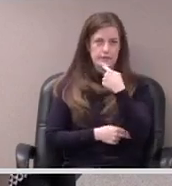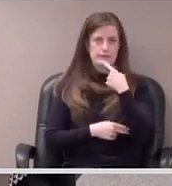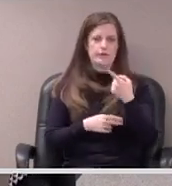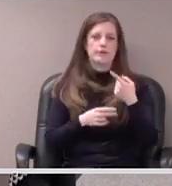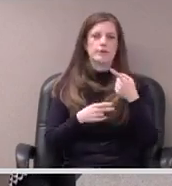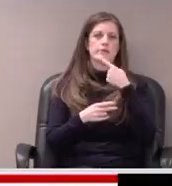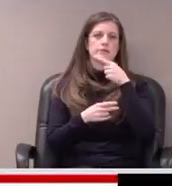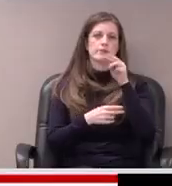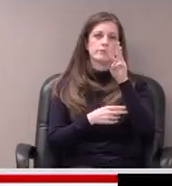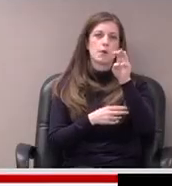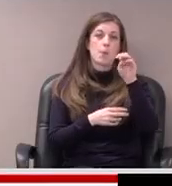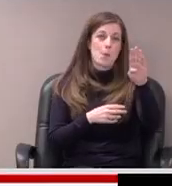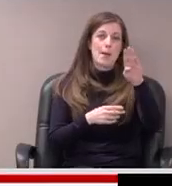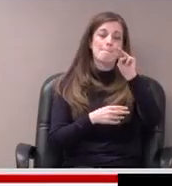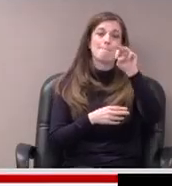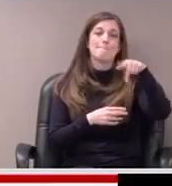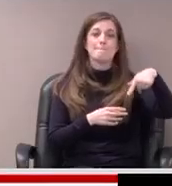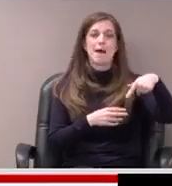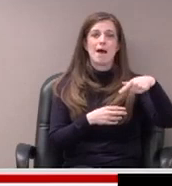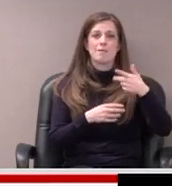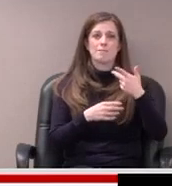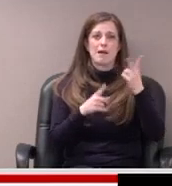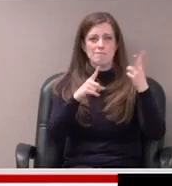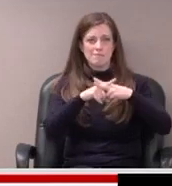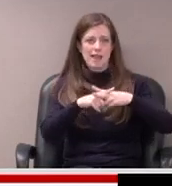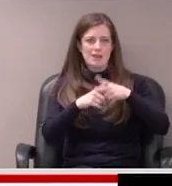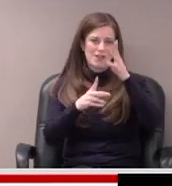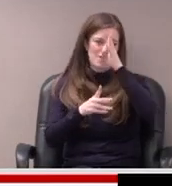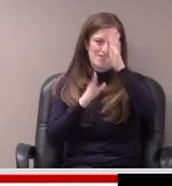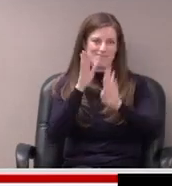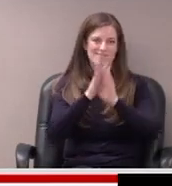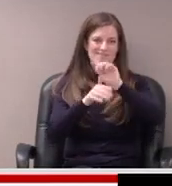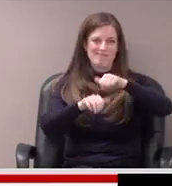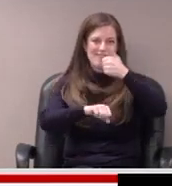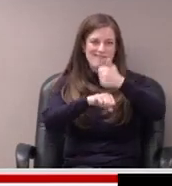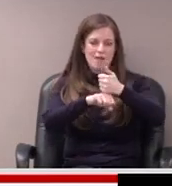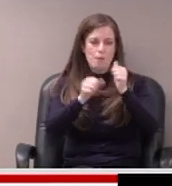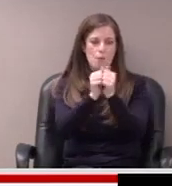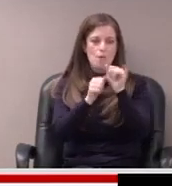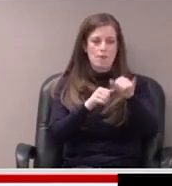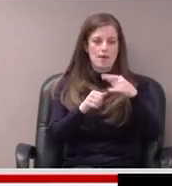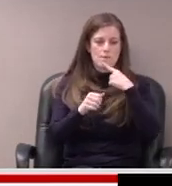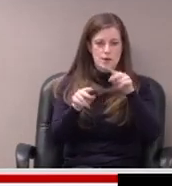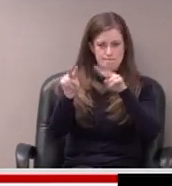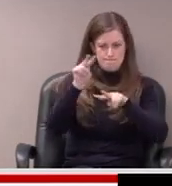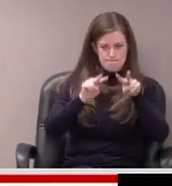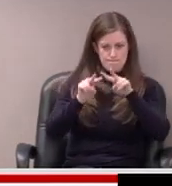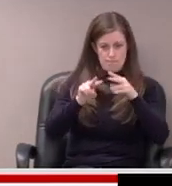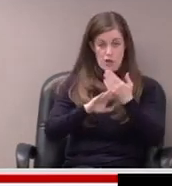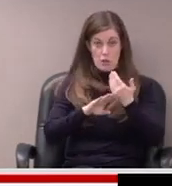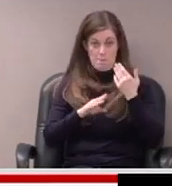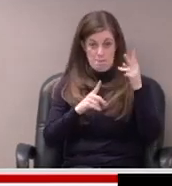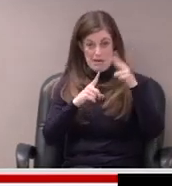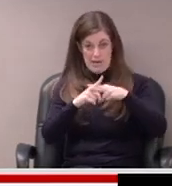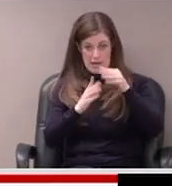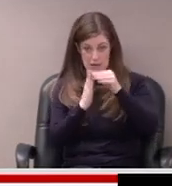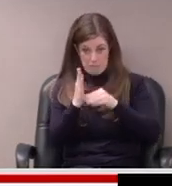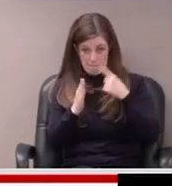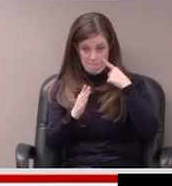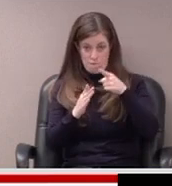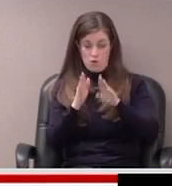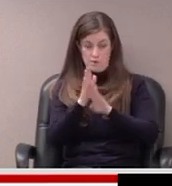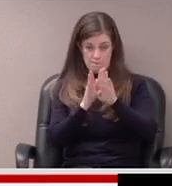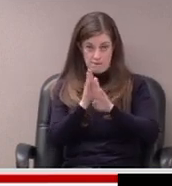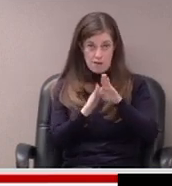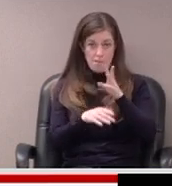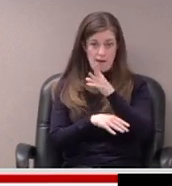application, a mapping application that we developed. And with this application, we are monitoring the pre-applications for